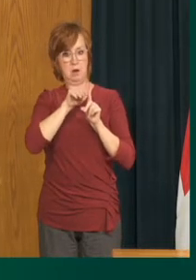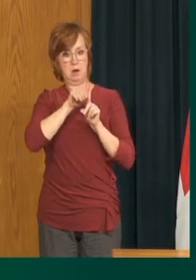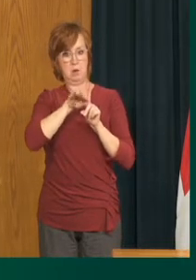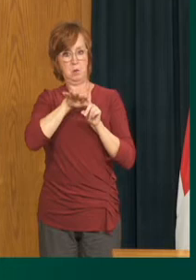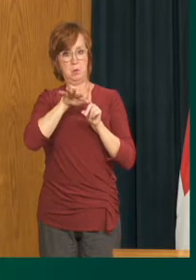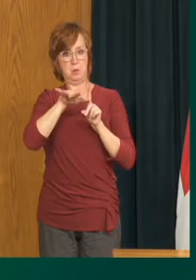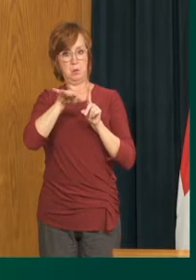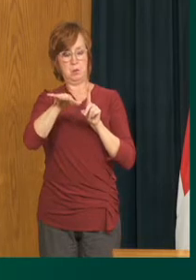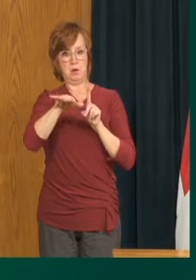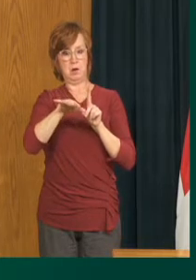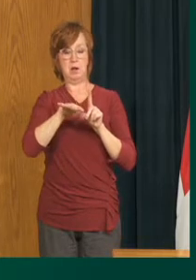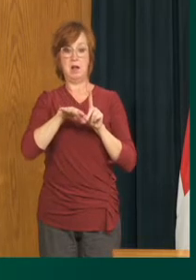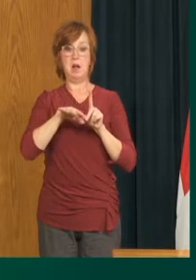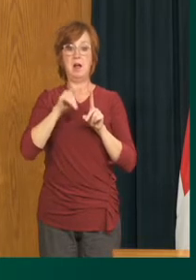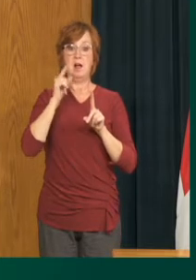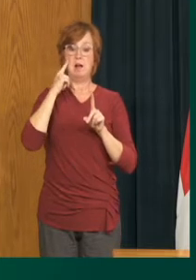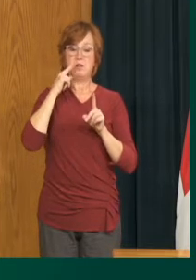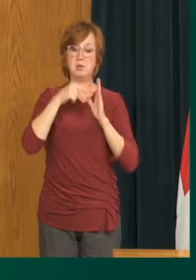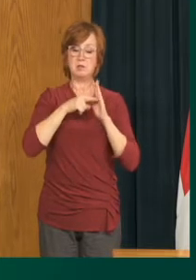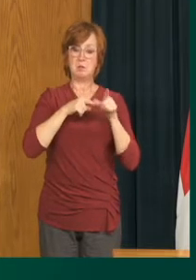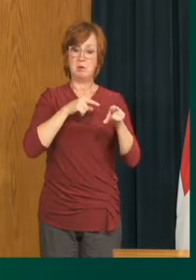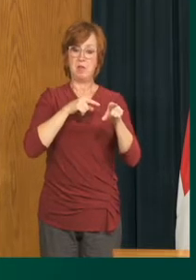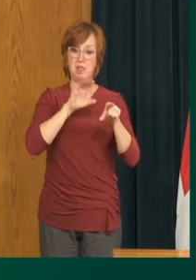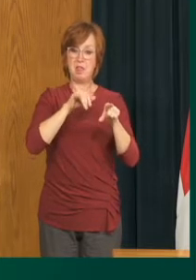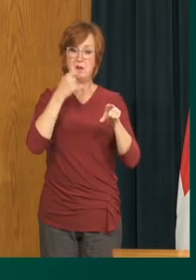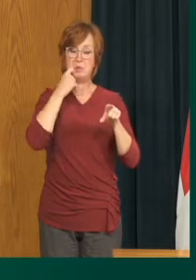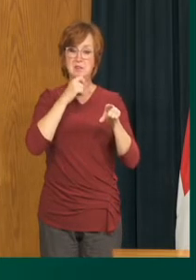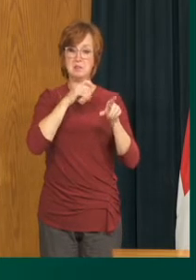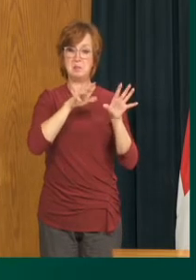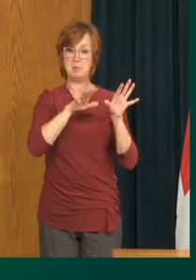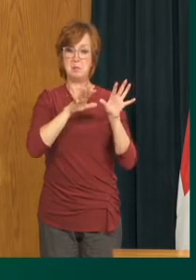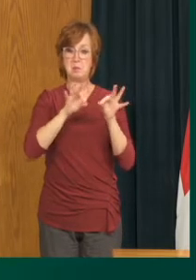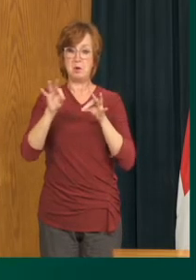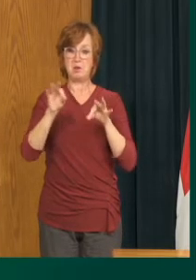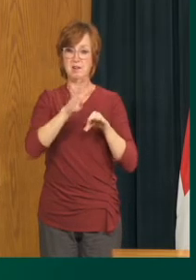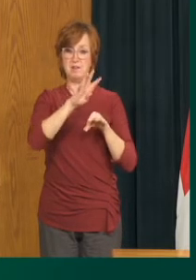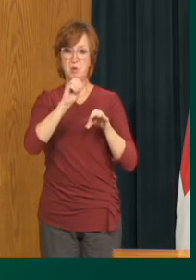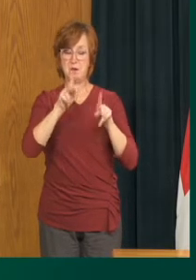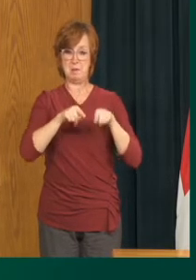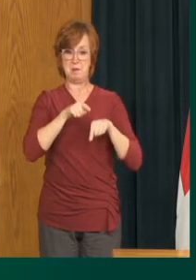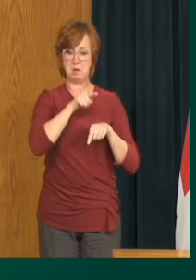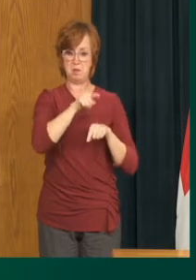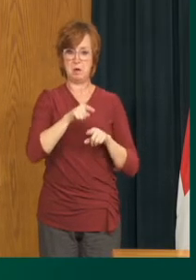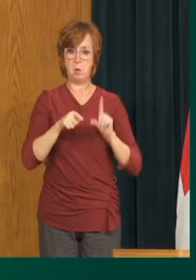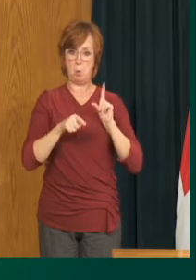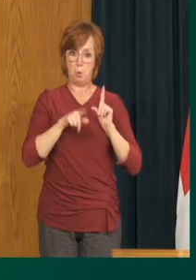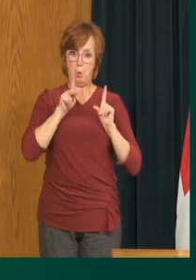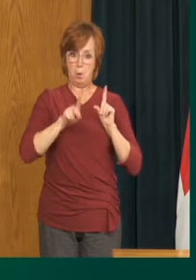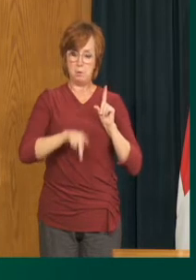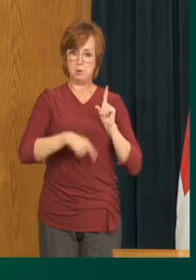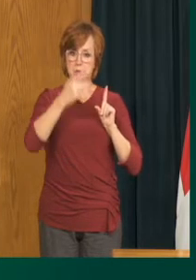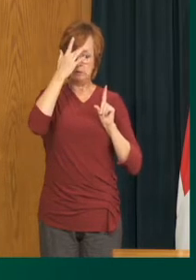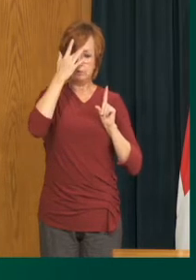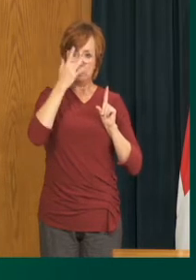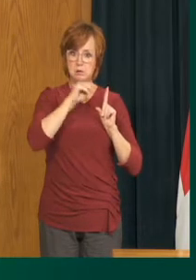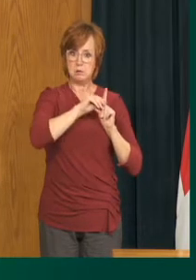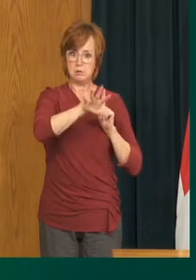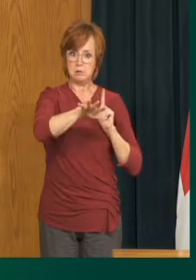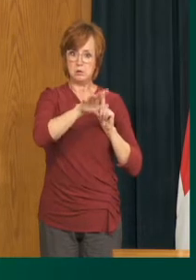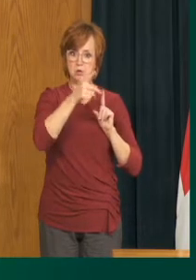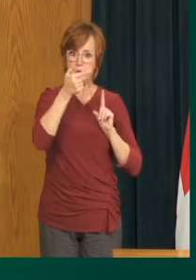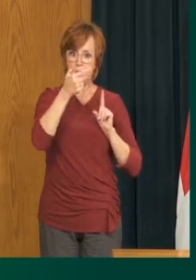one positive case with 30 or 40 people at the event, ultimately results in, to date, 21 positive cases